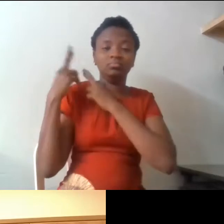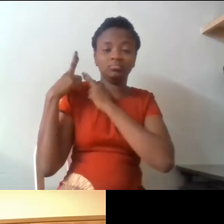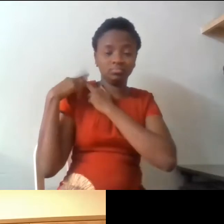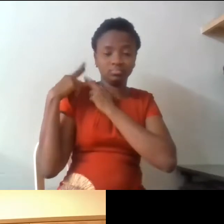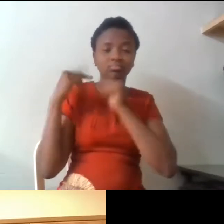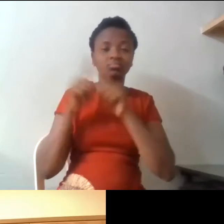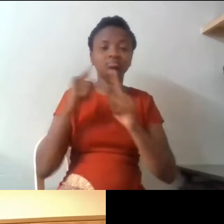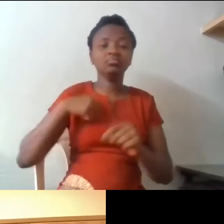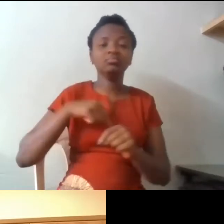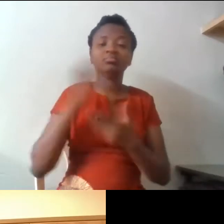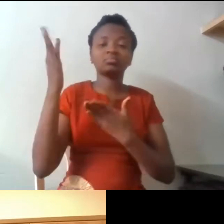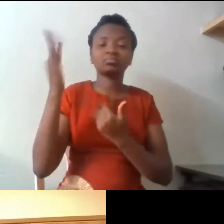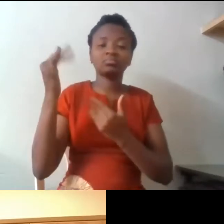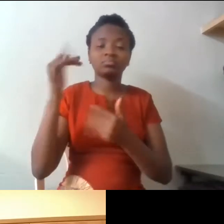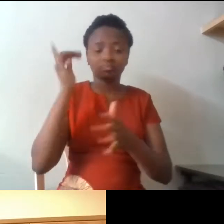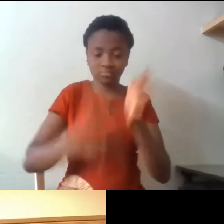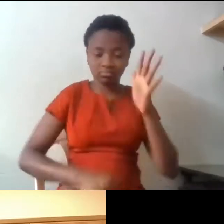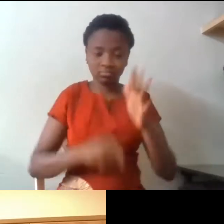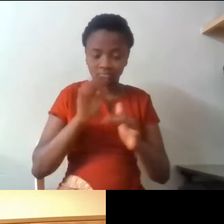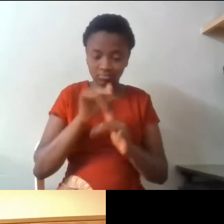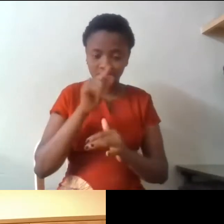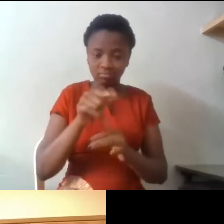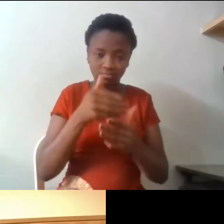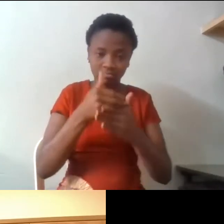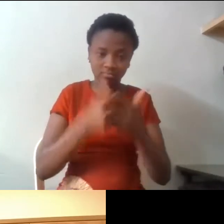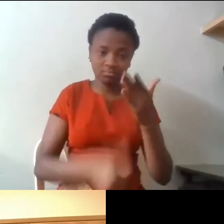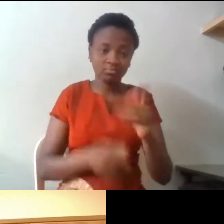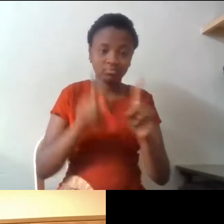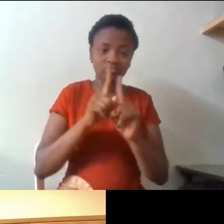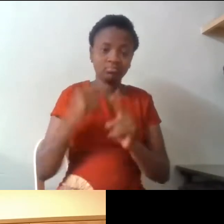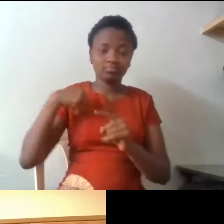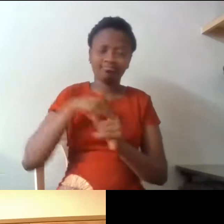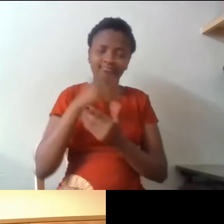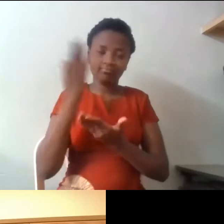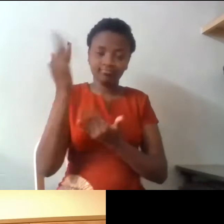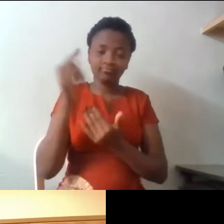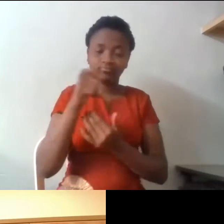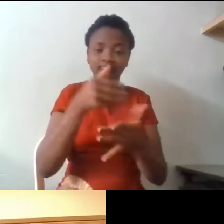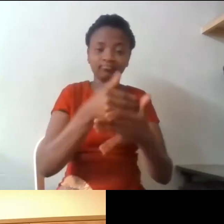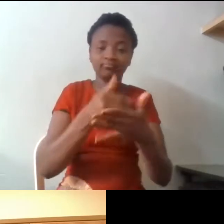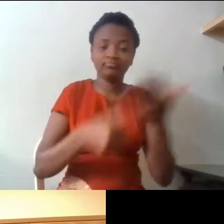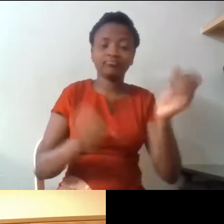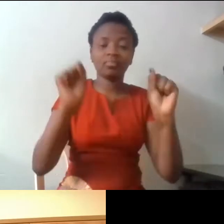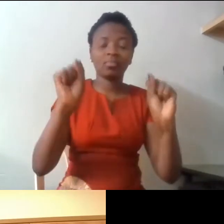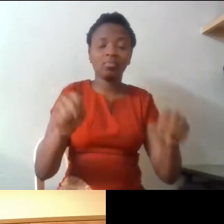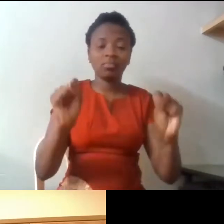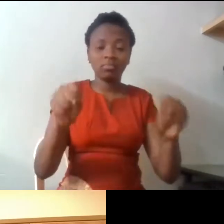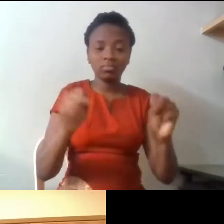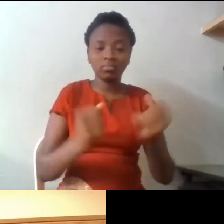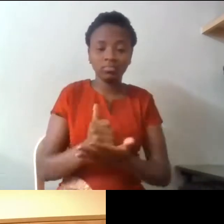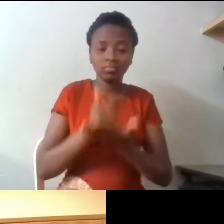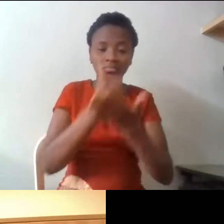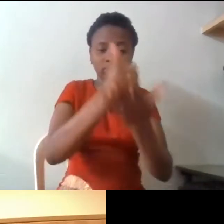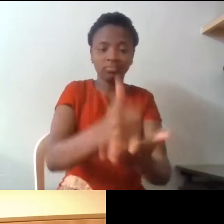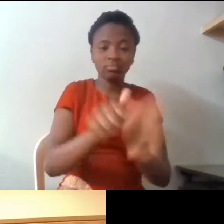this report as a Worldblind Union. We hope that this report can contribute to that